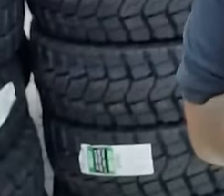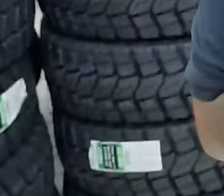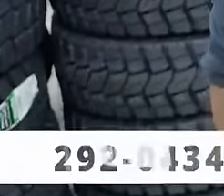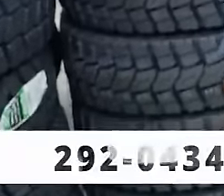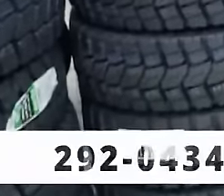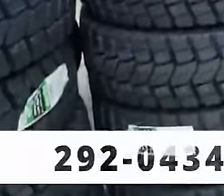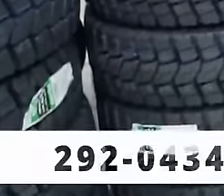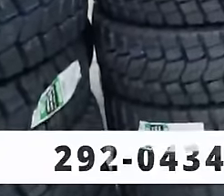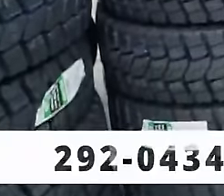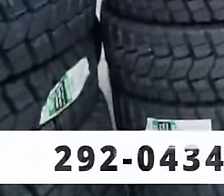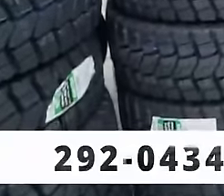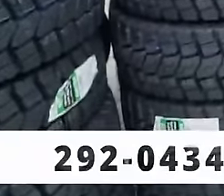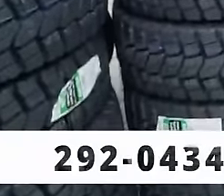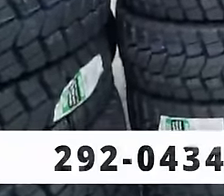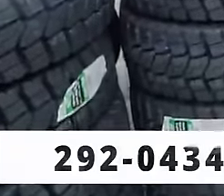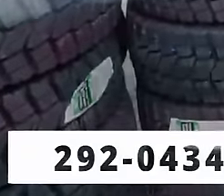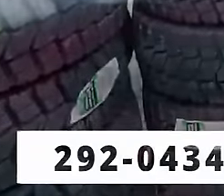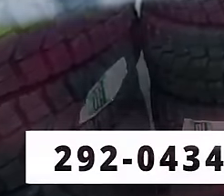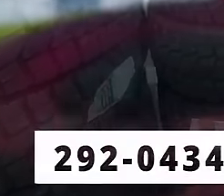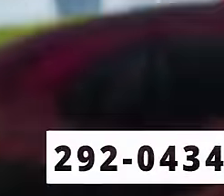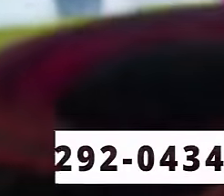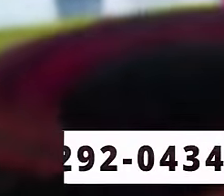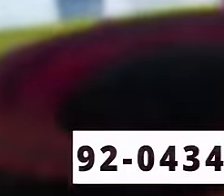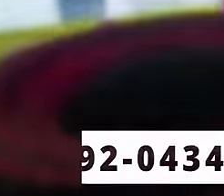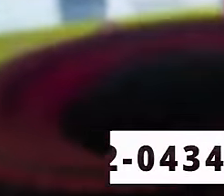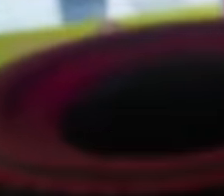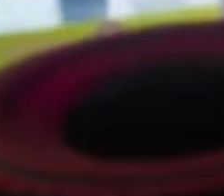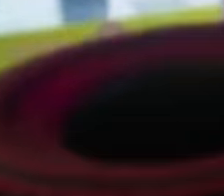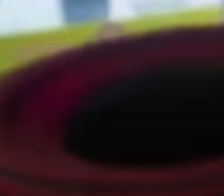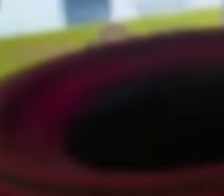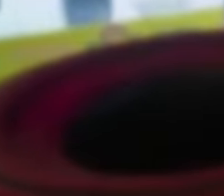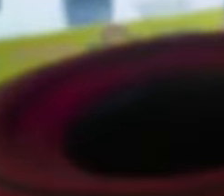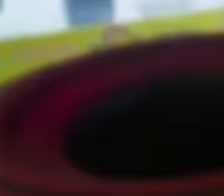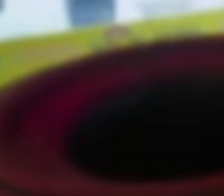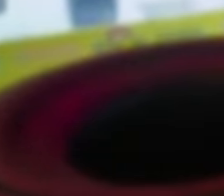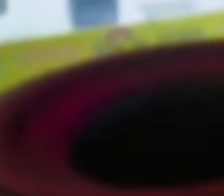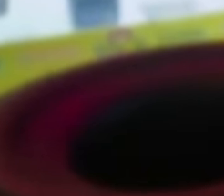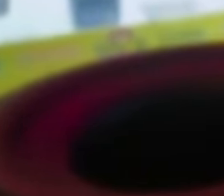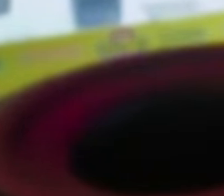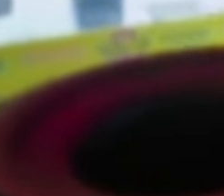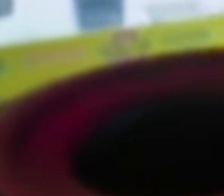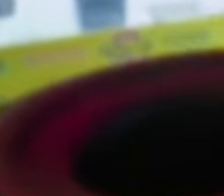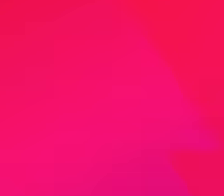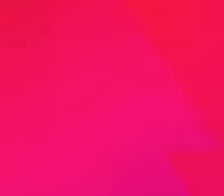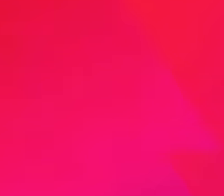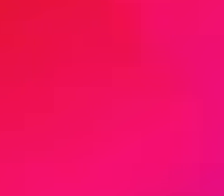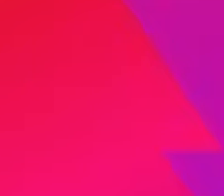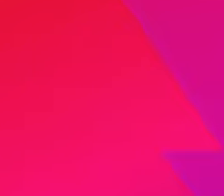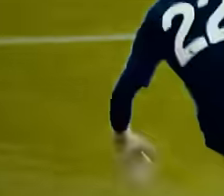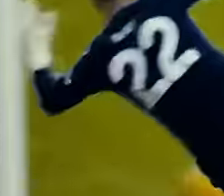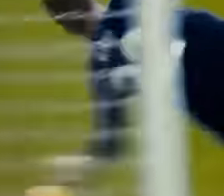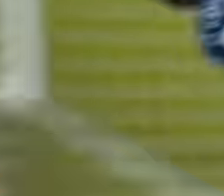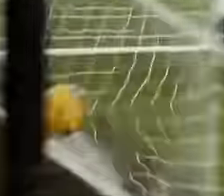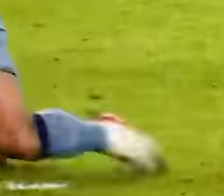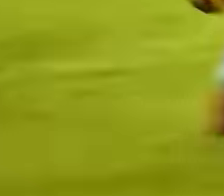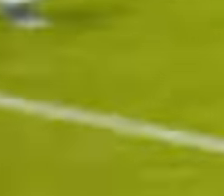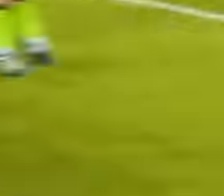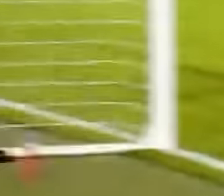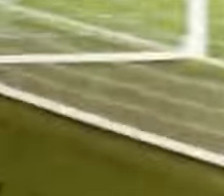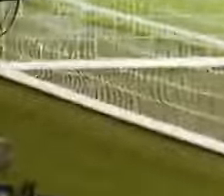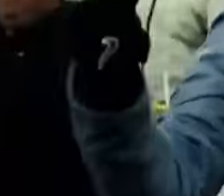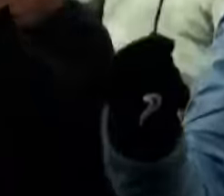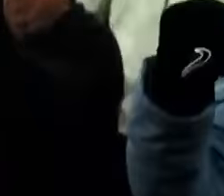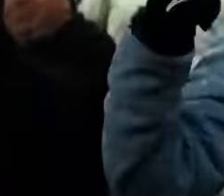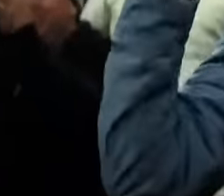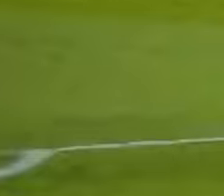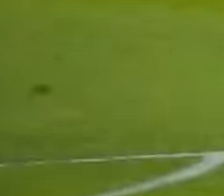at 292-0434 or 366-4783. The Premier League is back